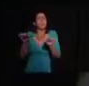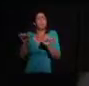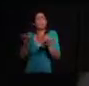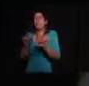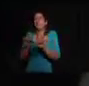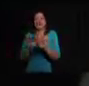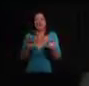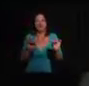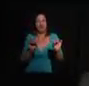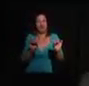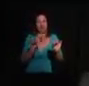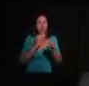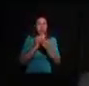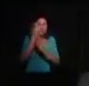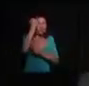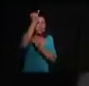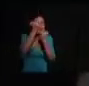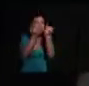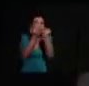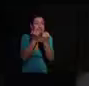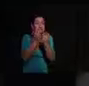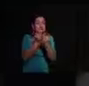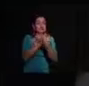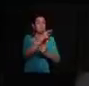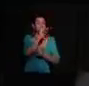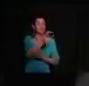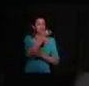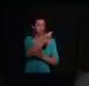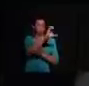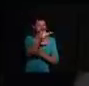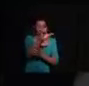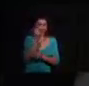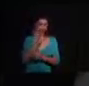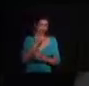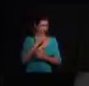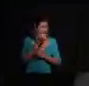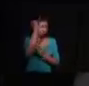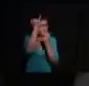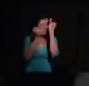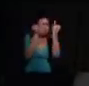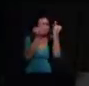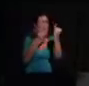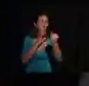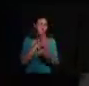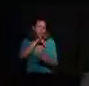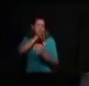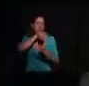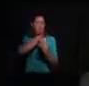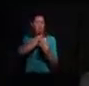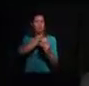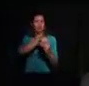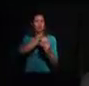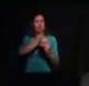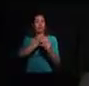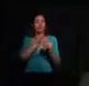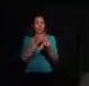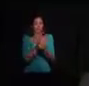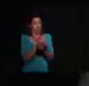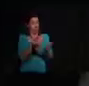had some great ideas at Make a Change, and we were really wanting to get involved. And one of the beautiful things